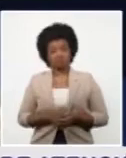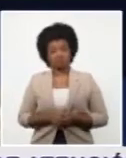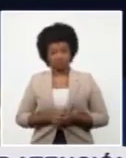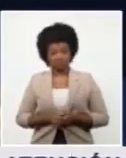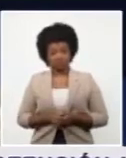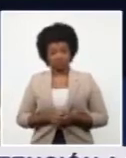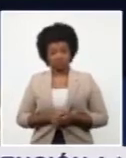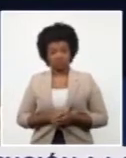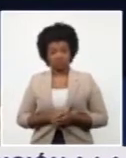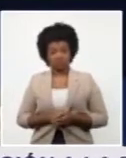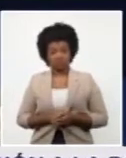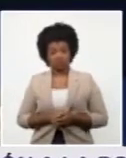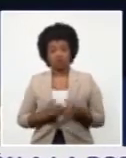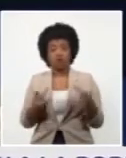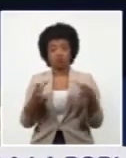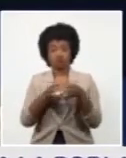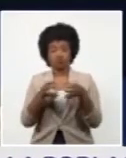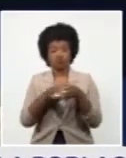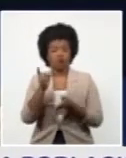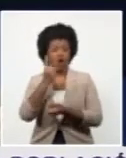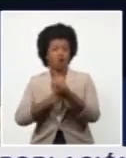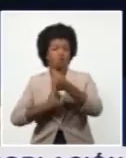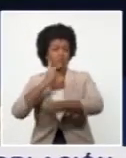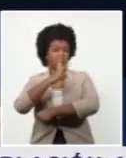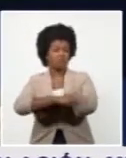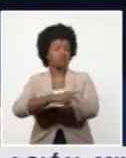and the lethality of the region of the Americas